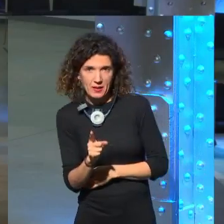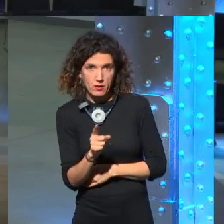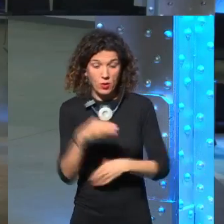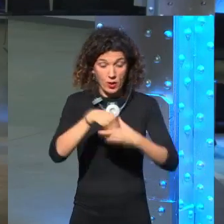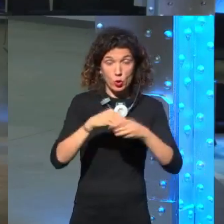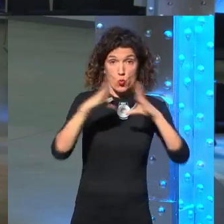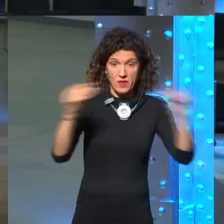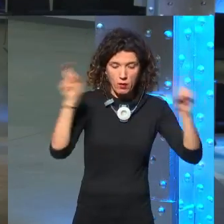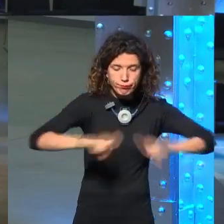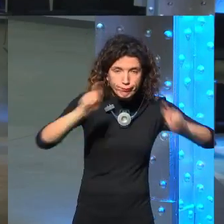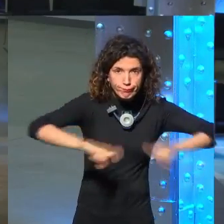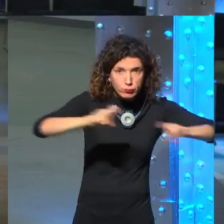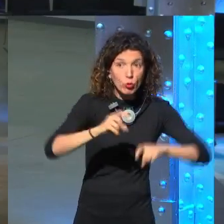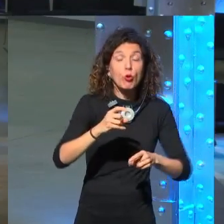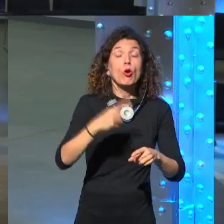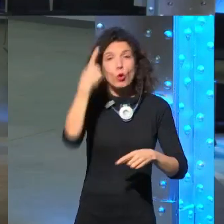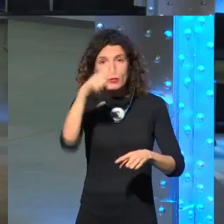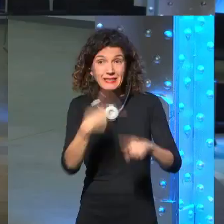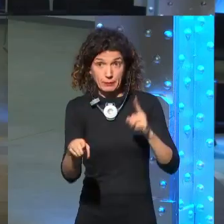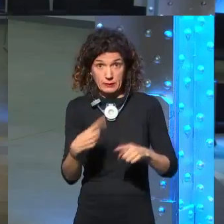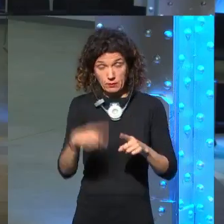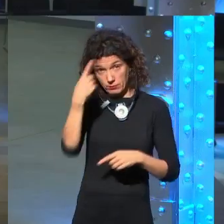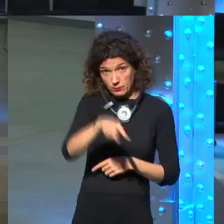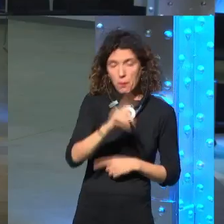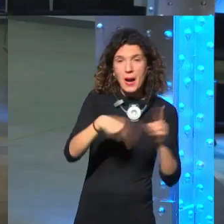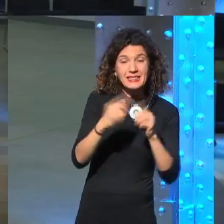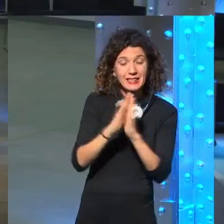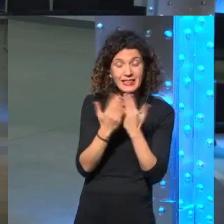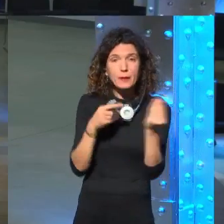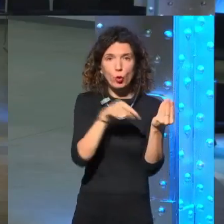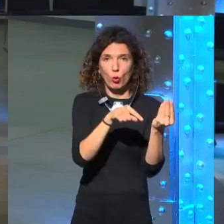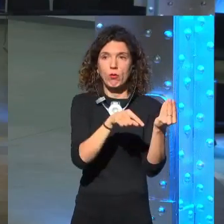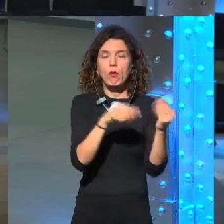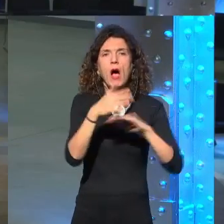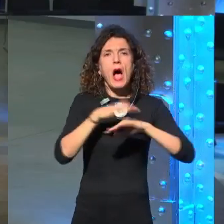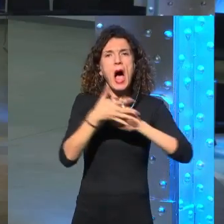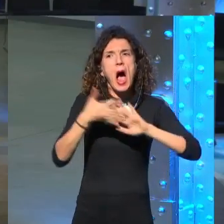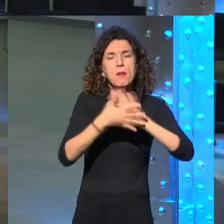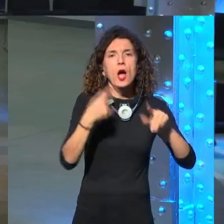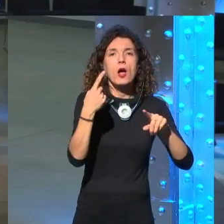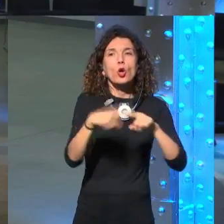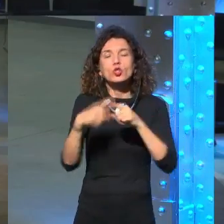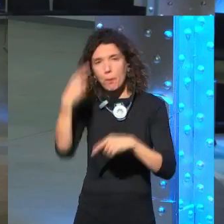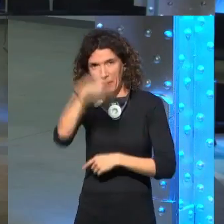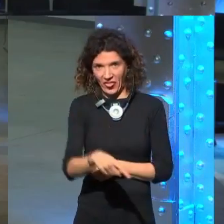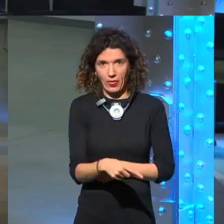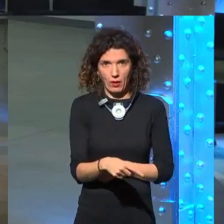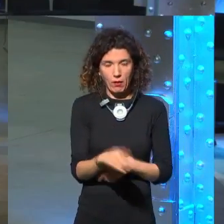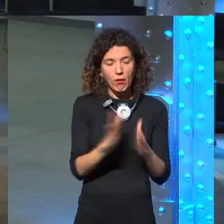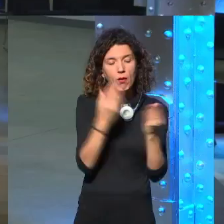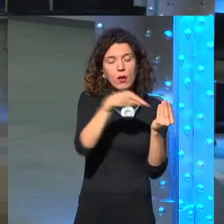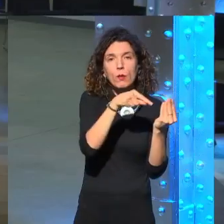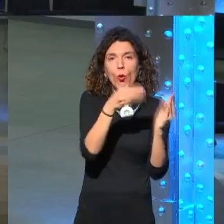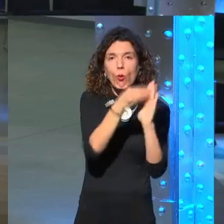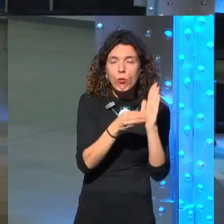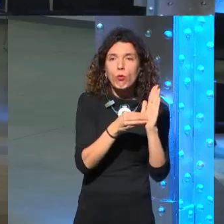we do know. And the book is very much about the things that we know, how that knowledge has changed. How does